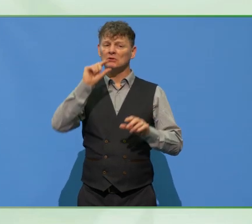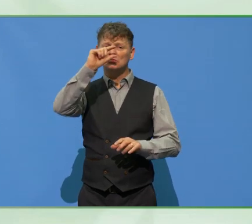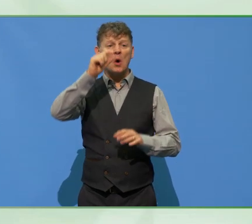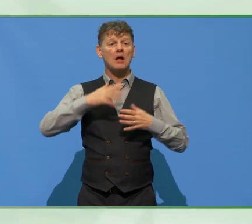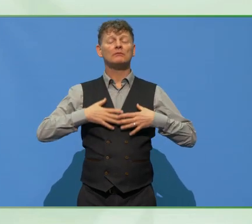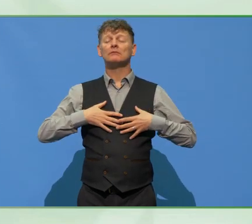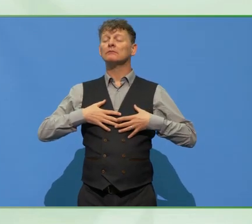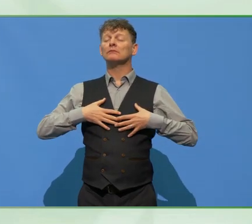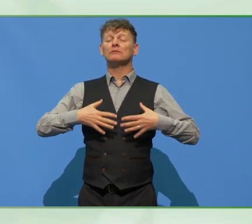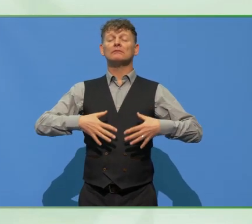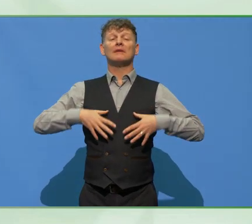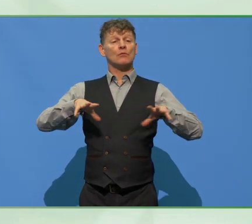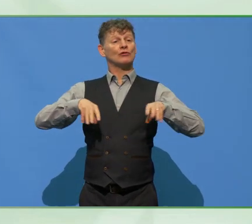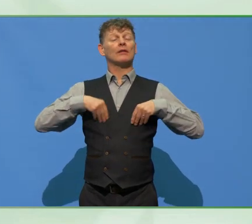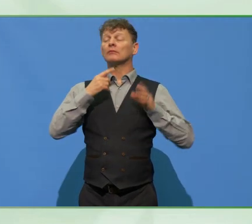in.